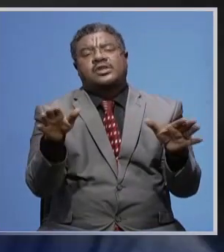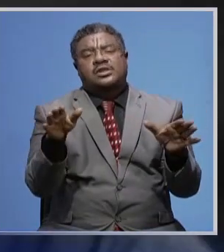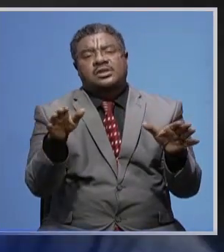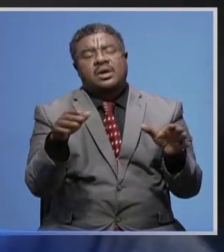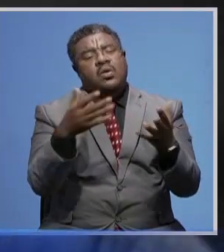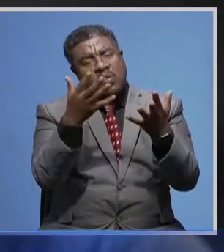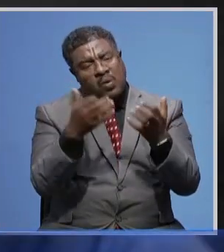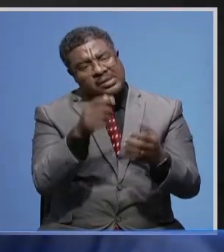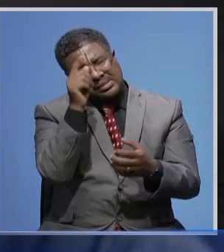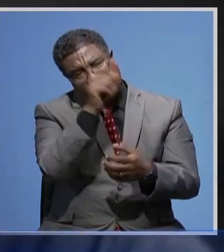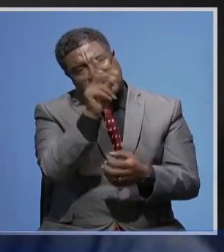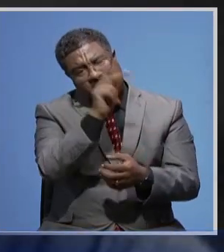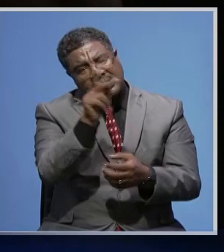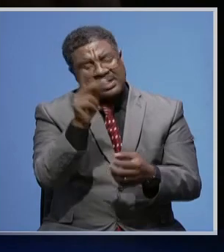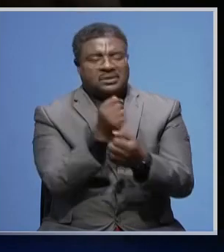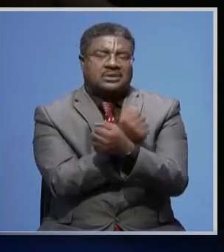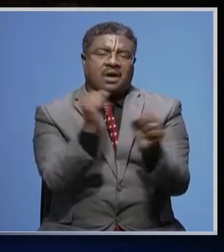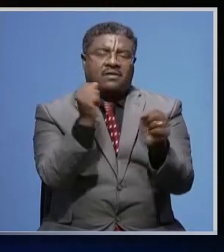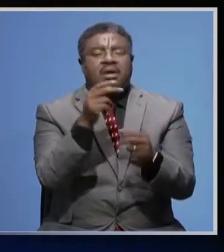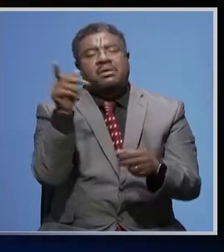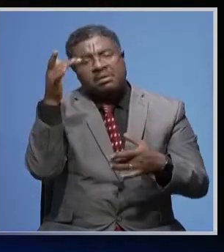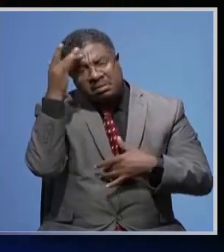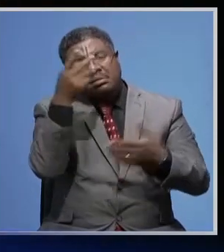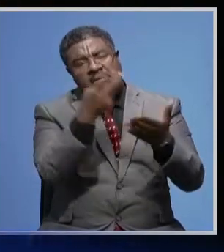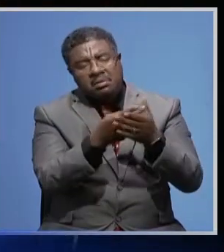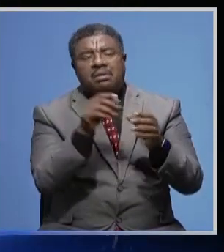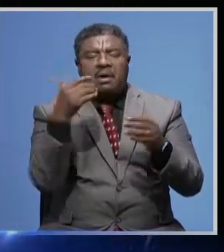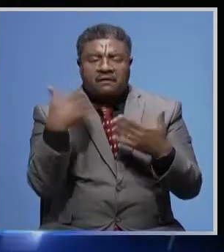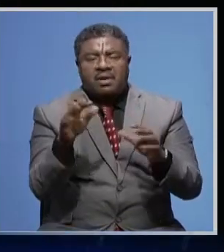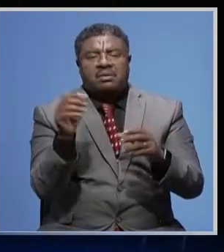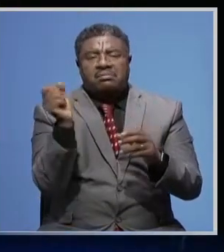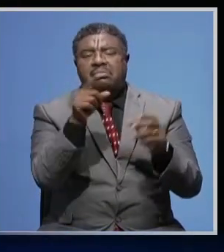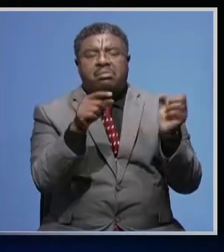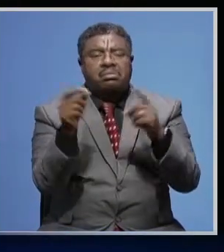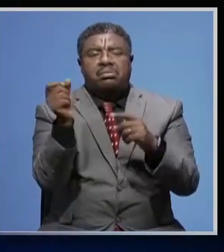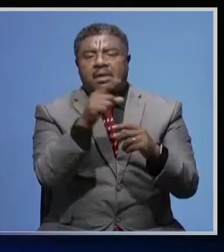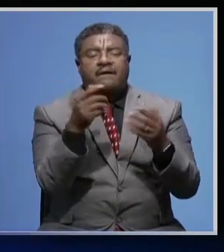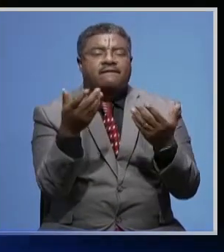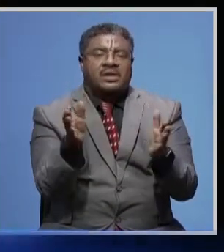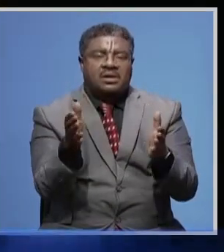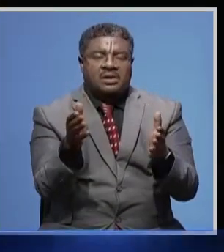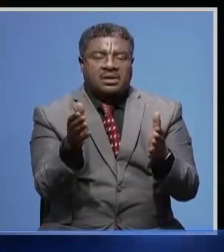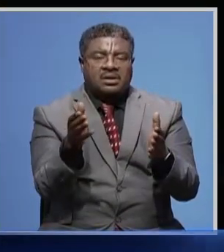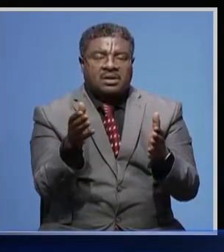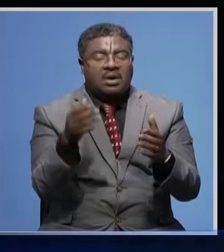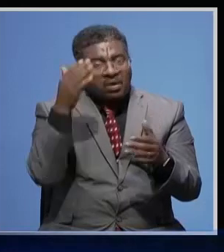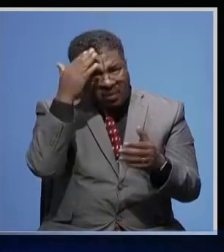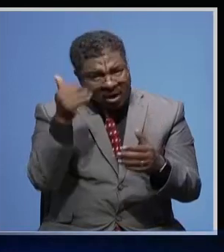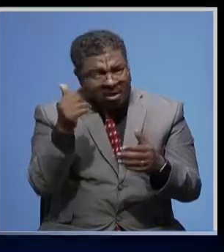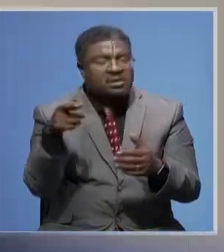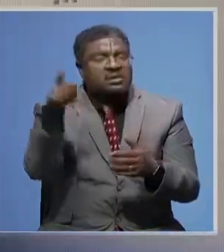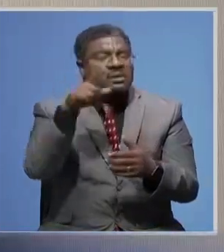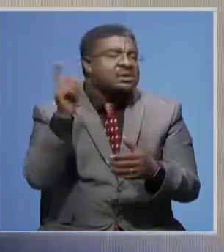founding father, Dr. Kenneth Kaunda. This was after word went round that he had been admitted to Maina